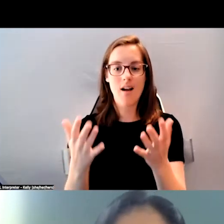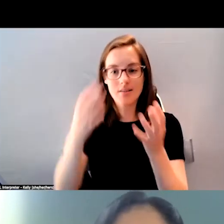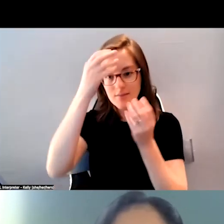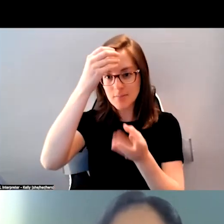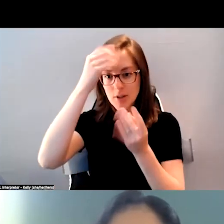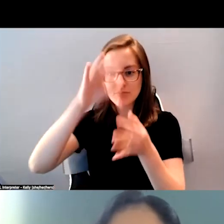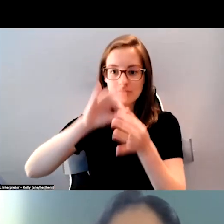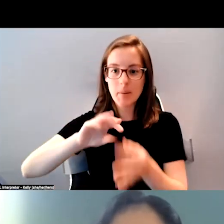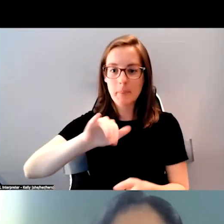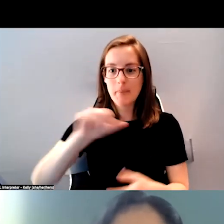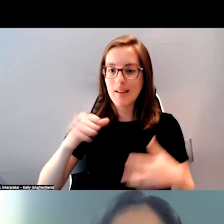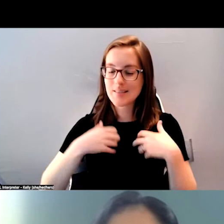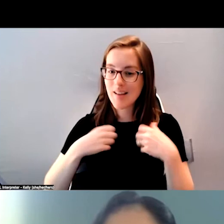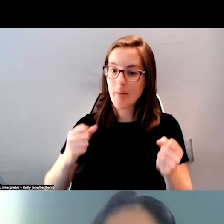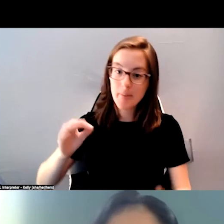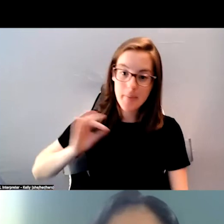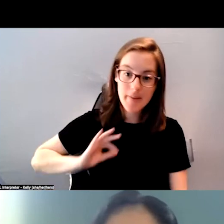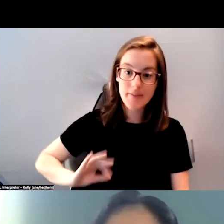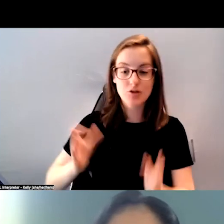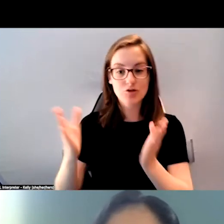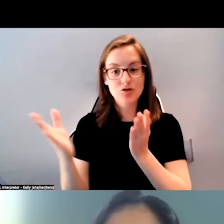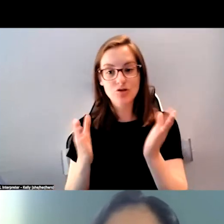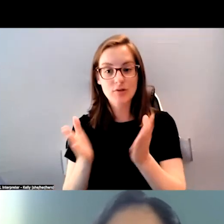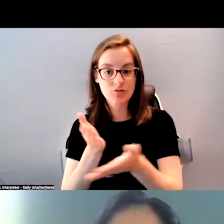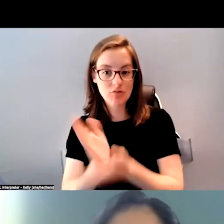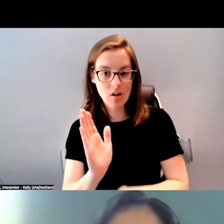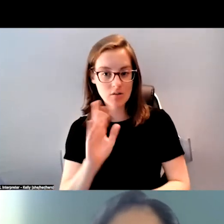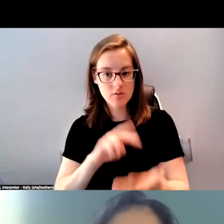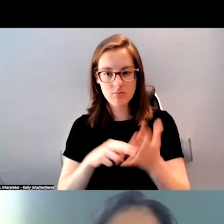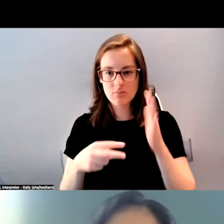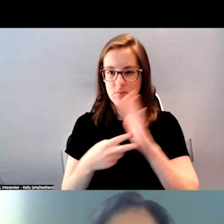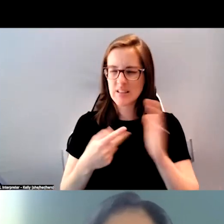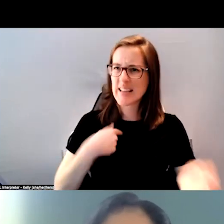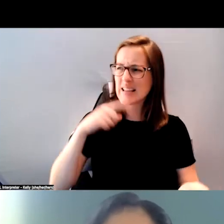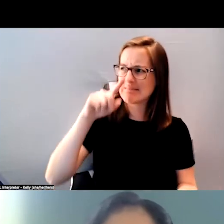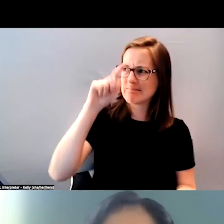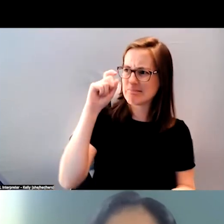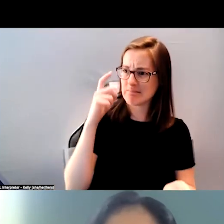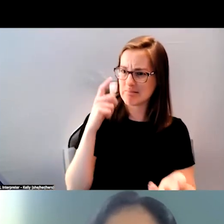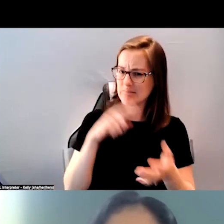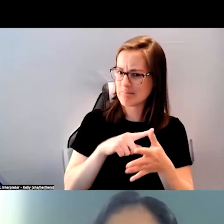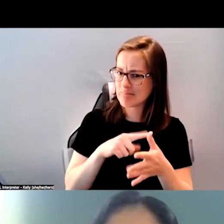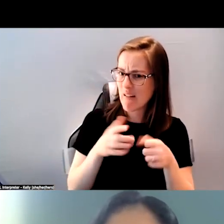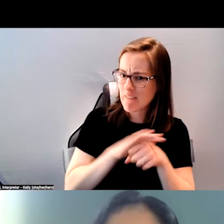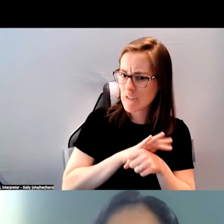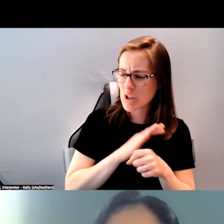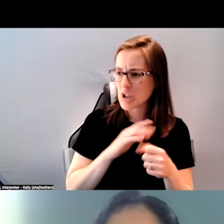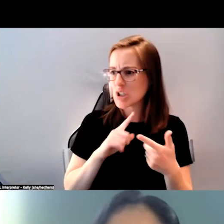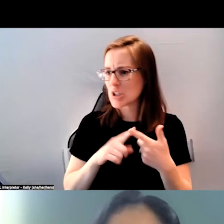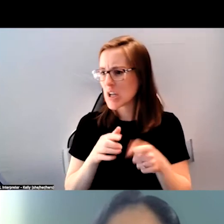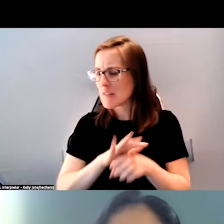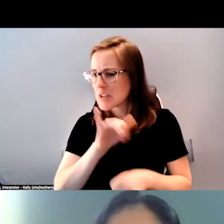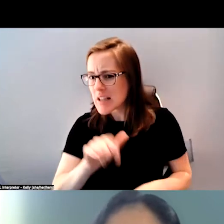benefits, services, and member rights. So any questions that you have about whether this is covered or that is covered, whether